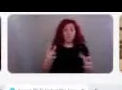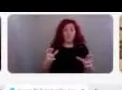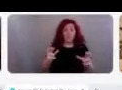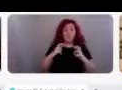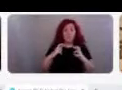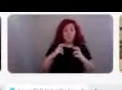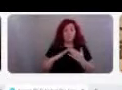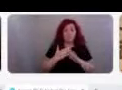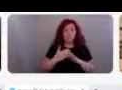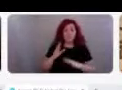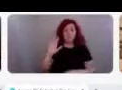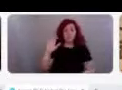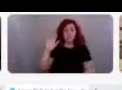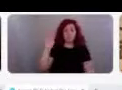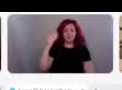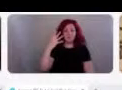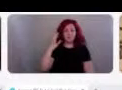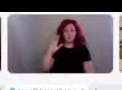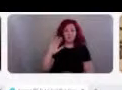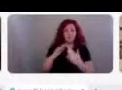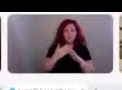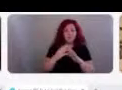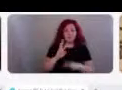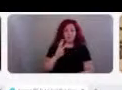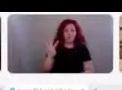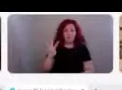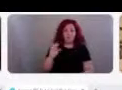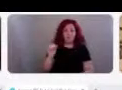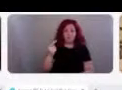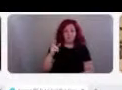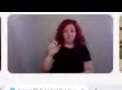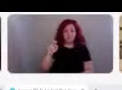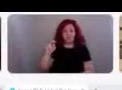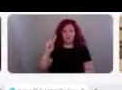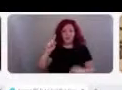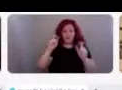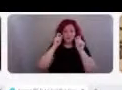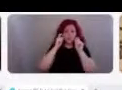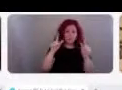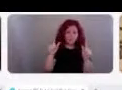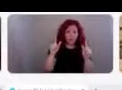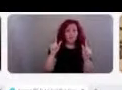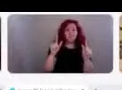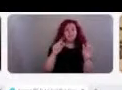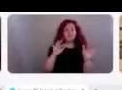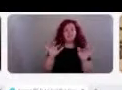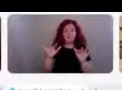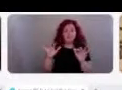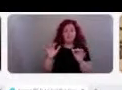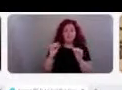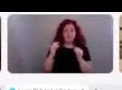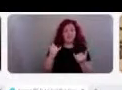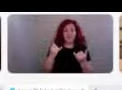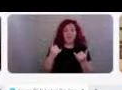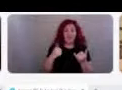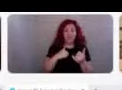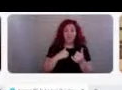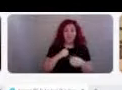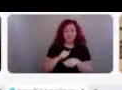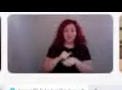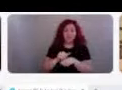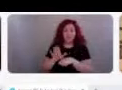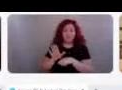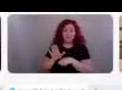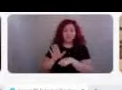city sun city west and sun city grand surprise um and now we're we're shipped out to the